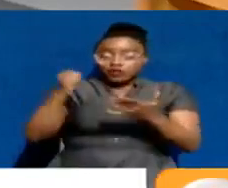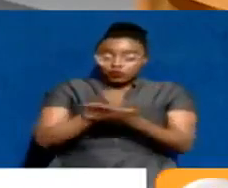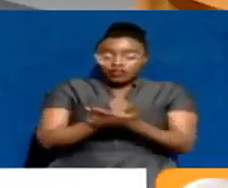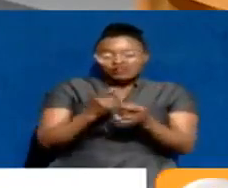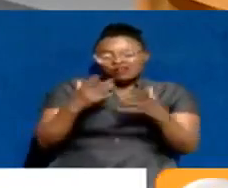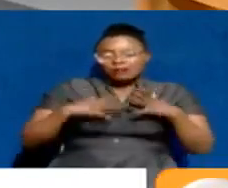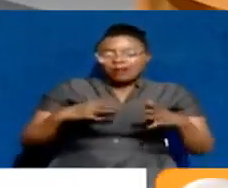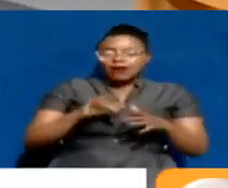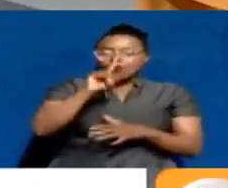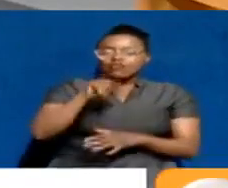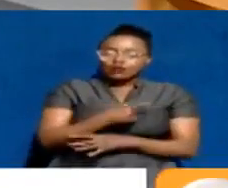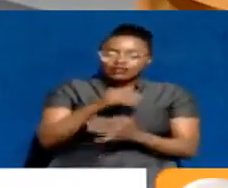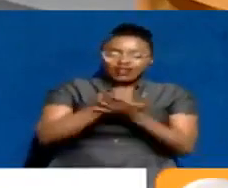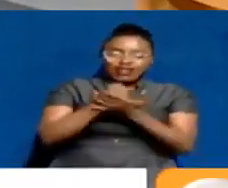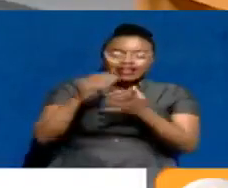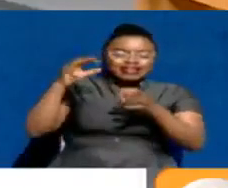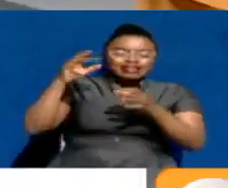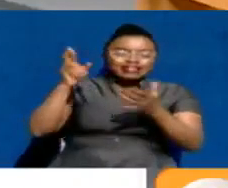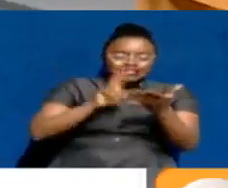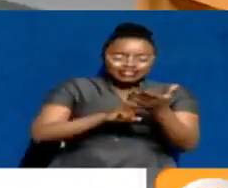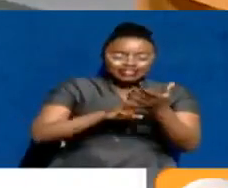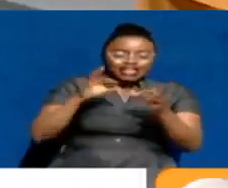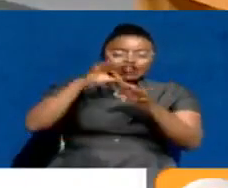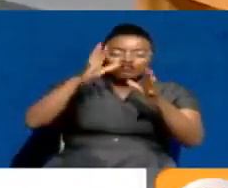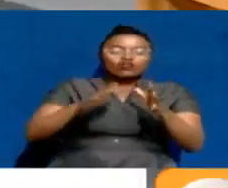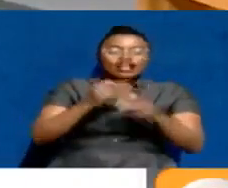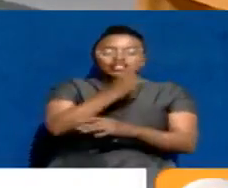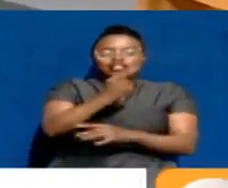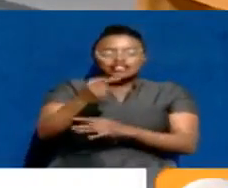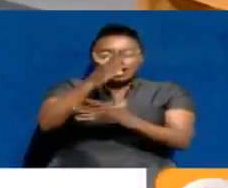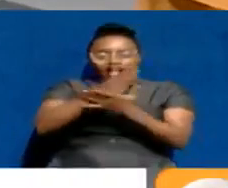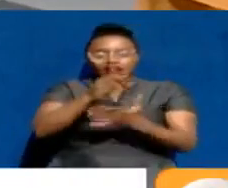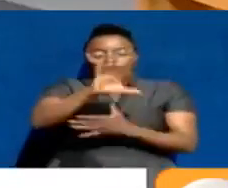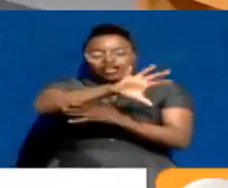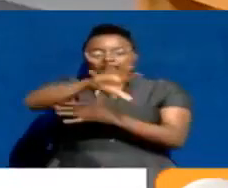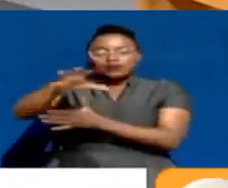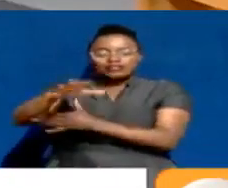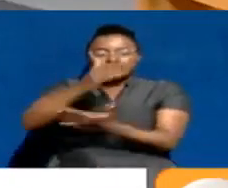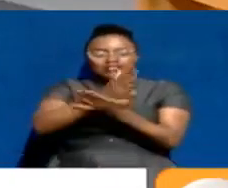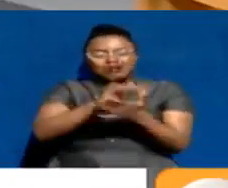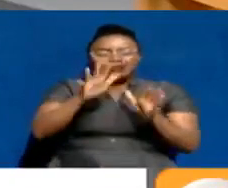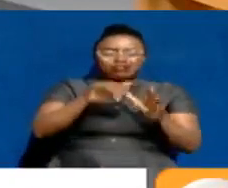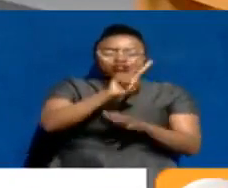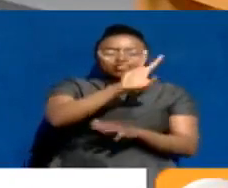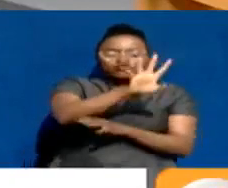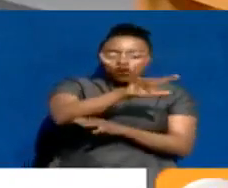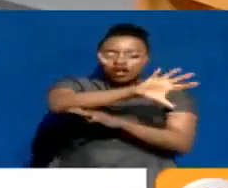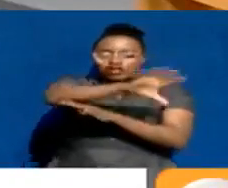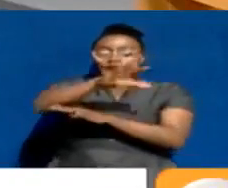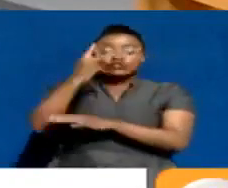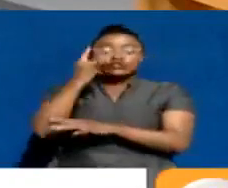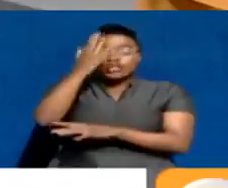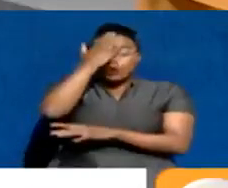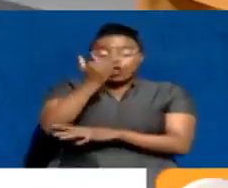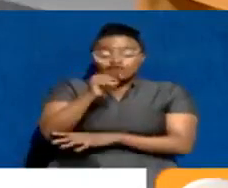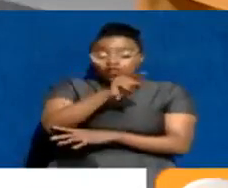not fewer than 1,000 registered voters from each of the more than half of the counties. So that would be about 24 counties. So you can see